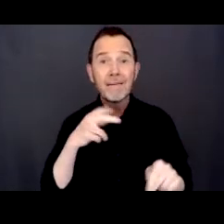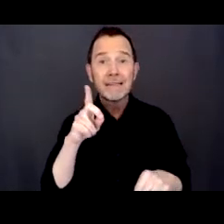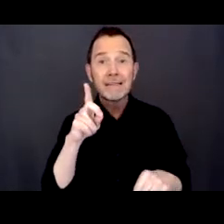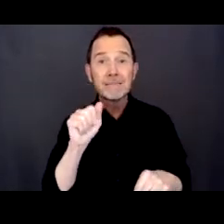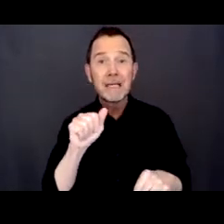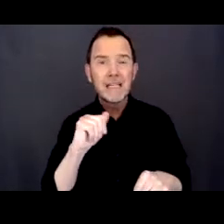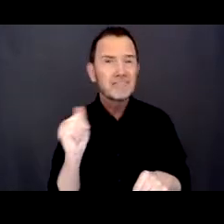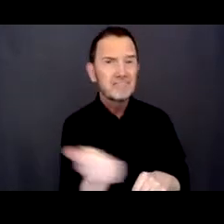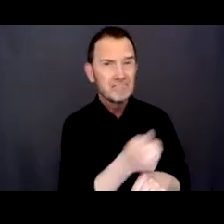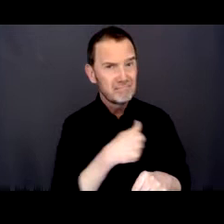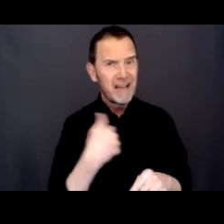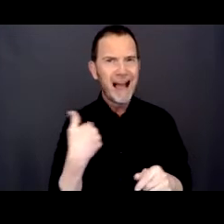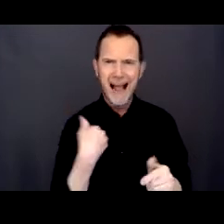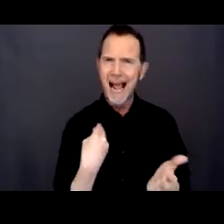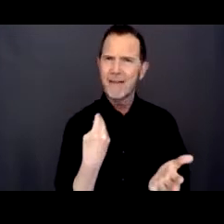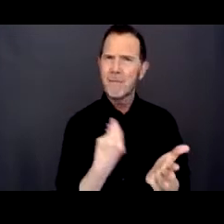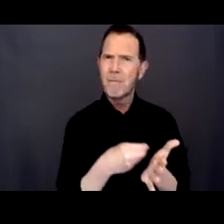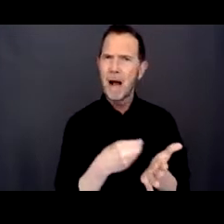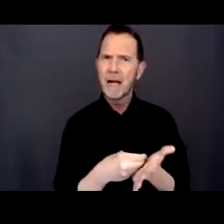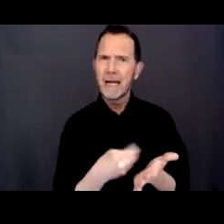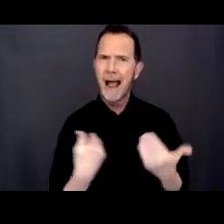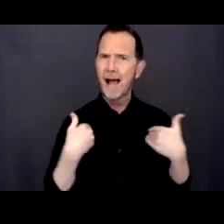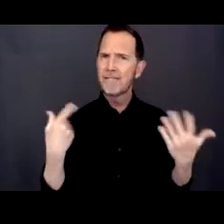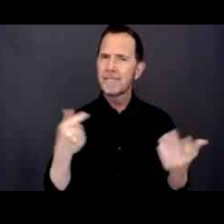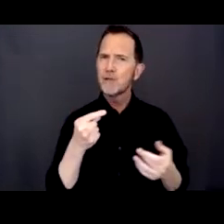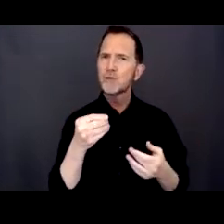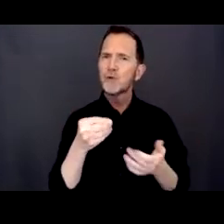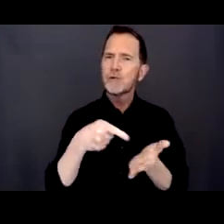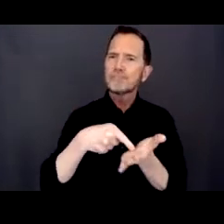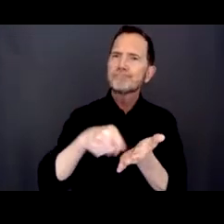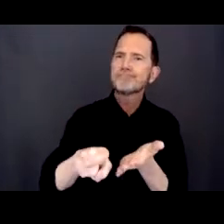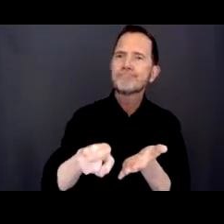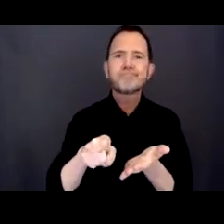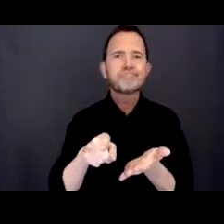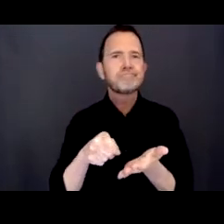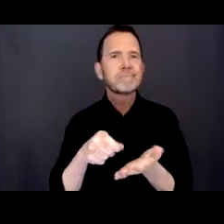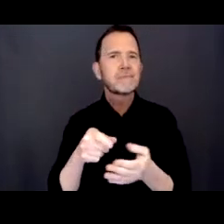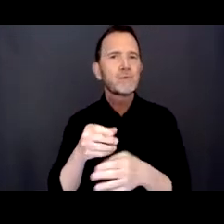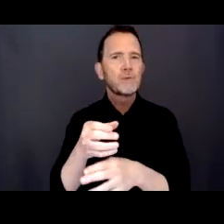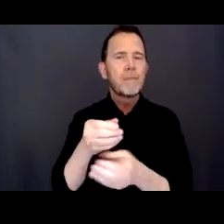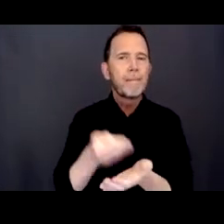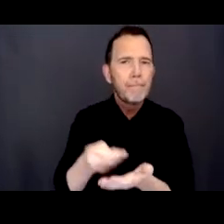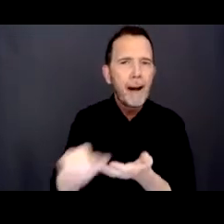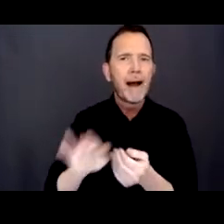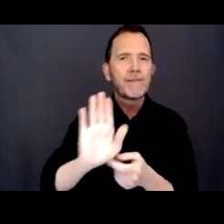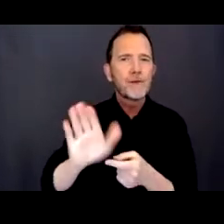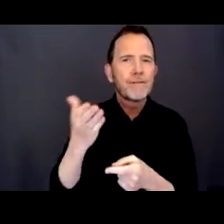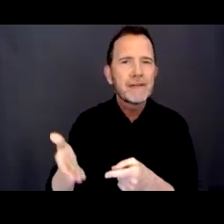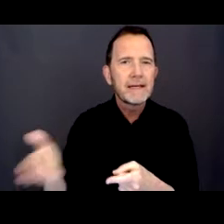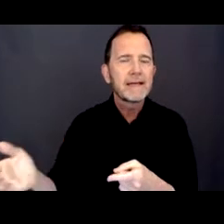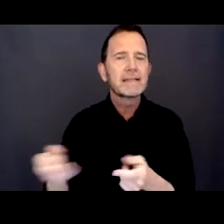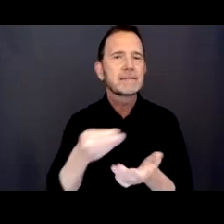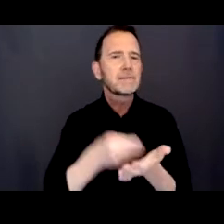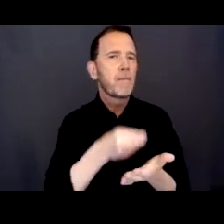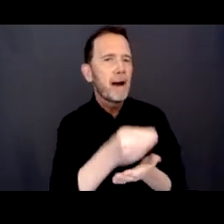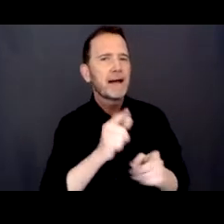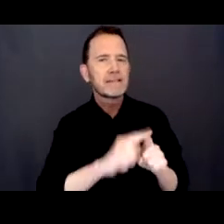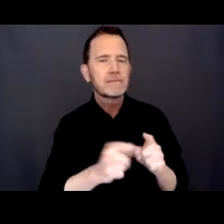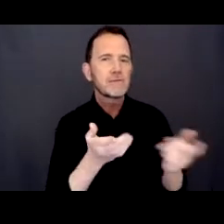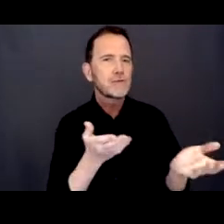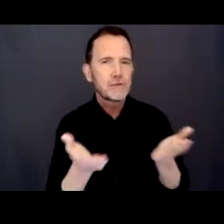discretionary incomes to purchase products and services. And there are actually a lot of studies out there to show that people